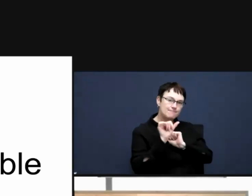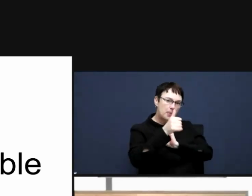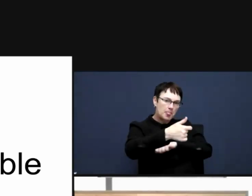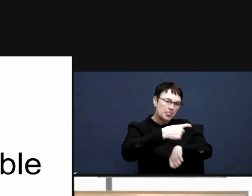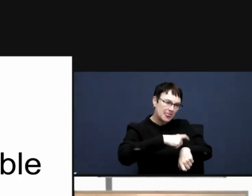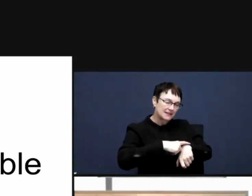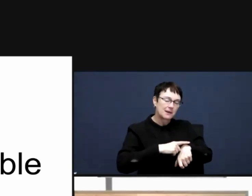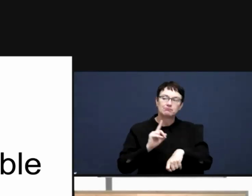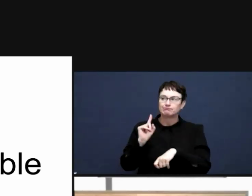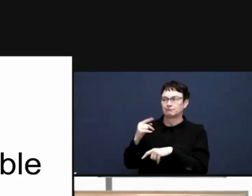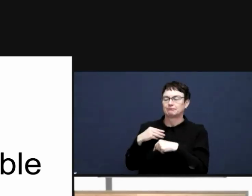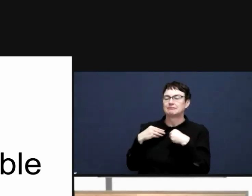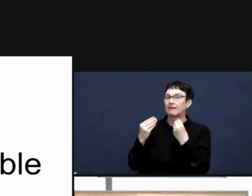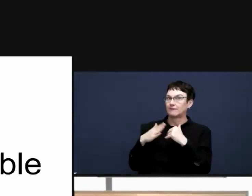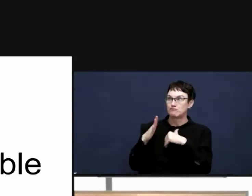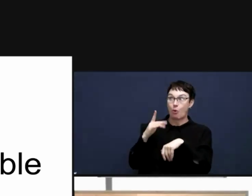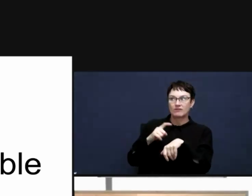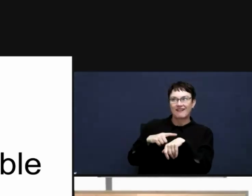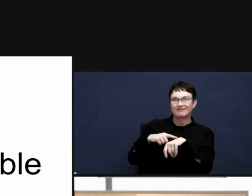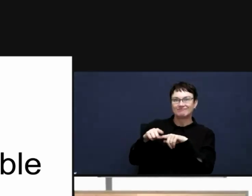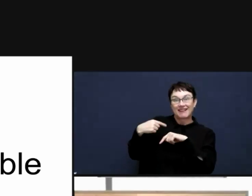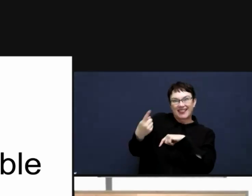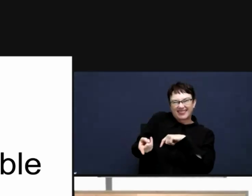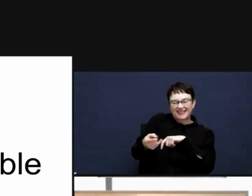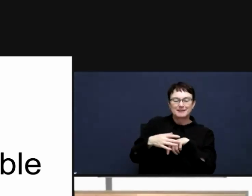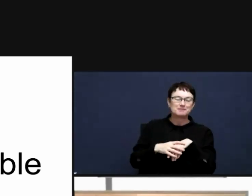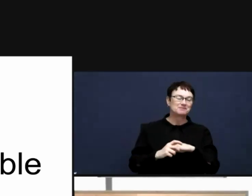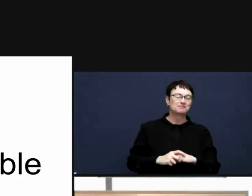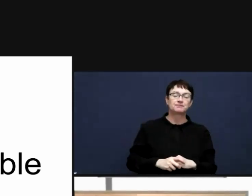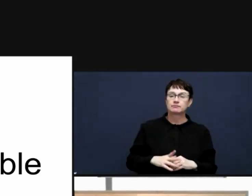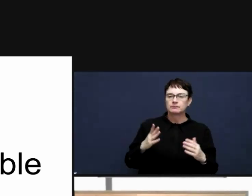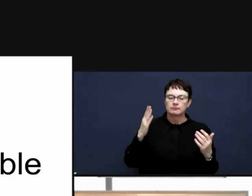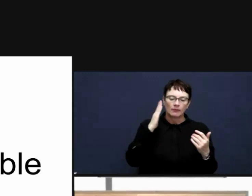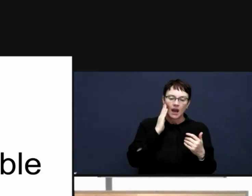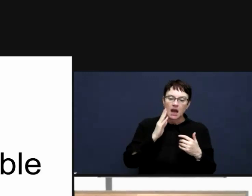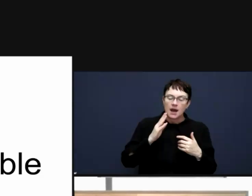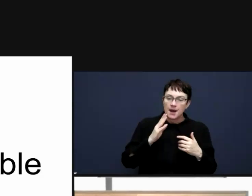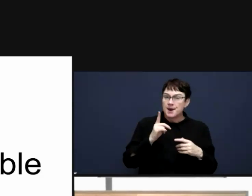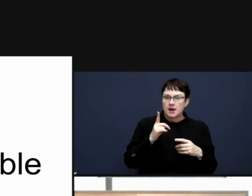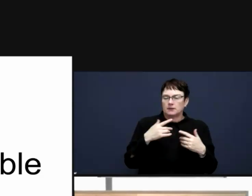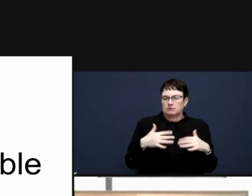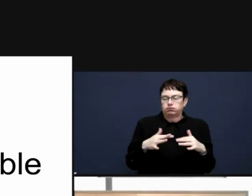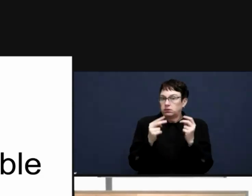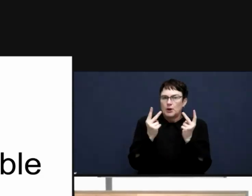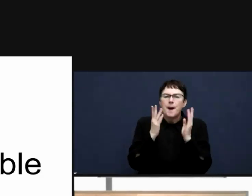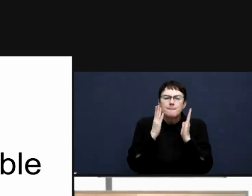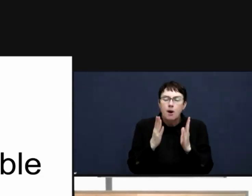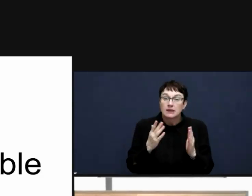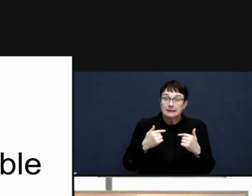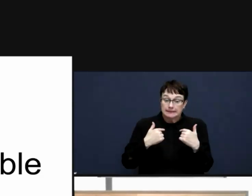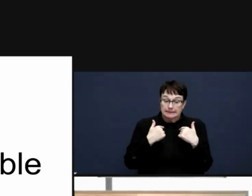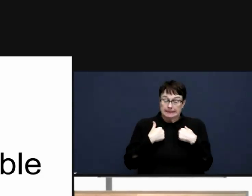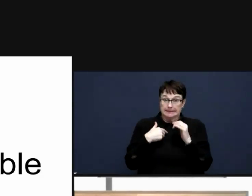And I like really the logic of you need to understand the user needs in and other things to be able to